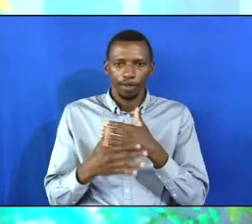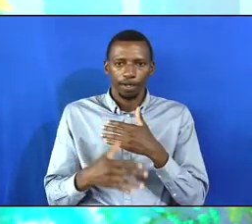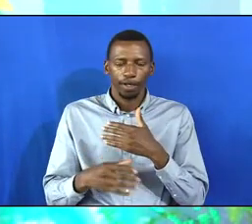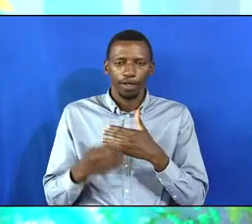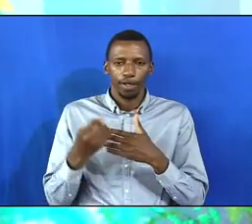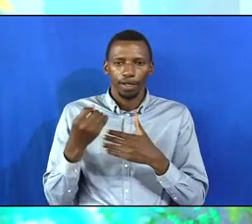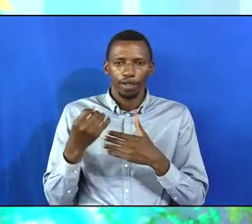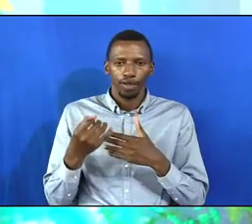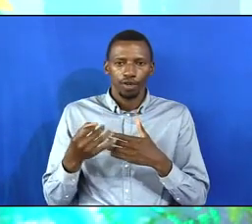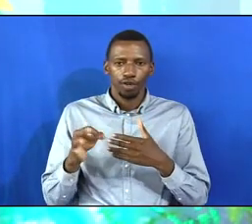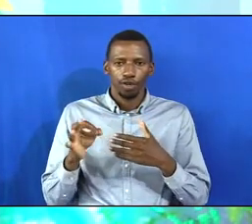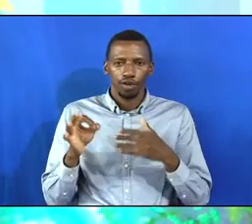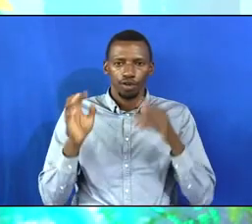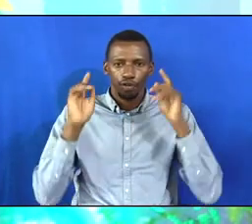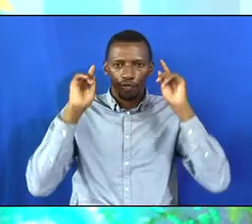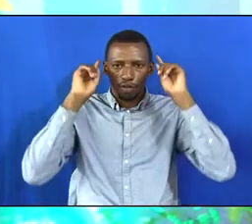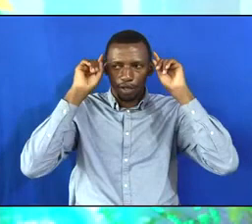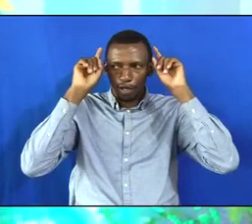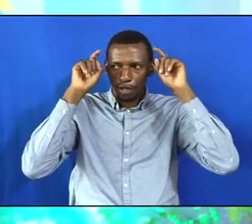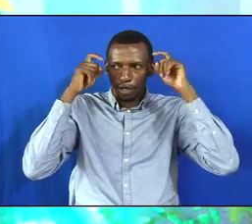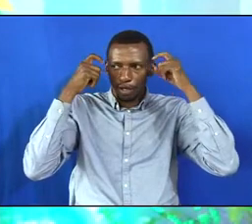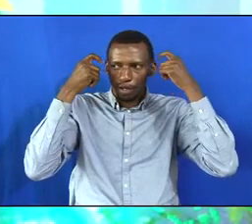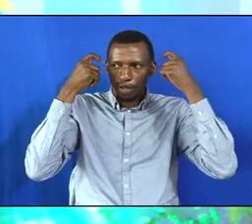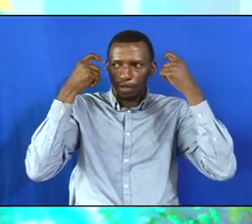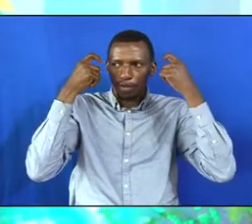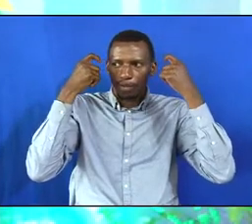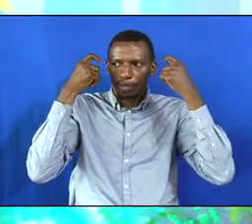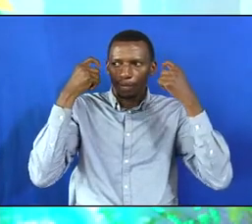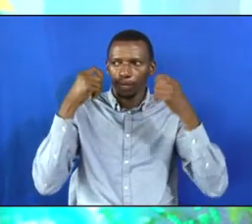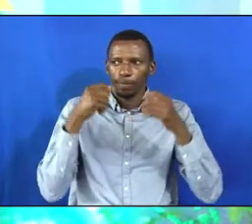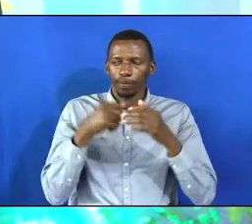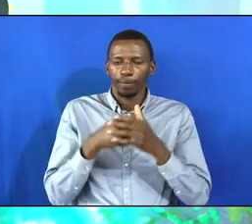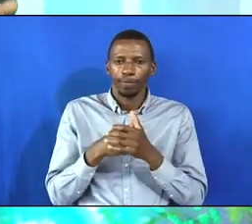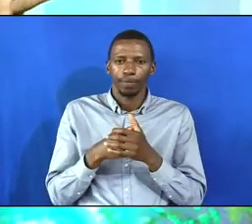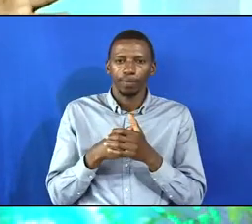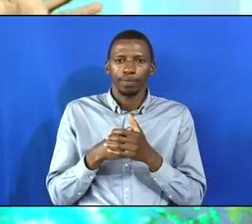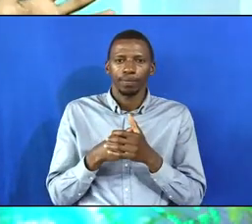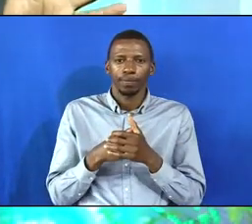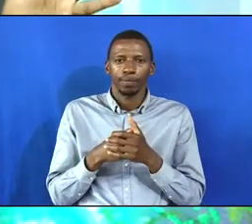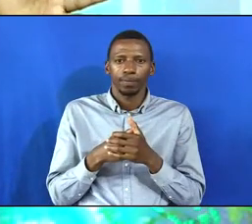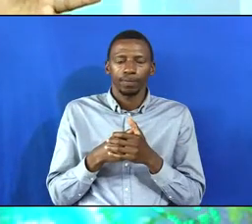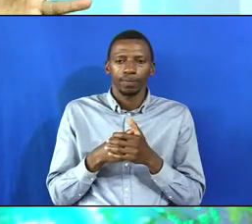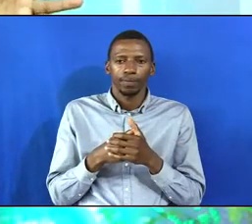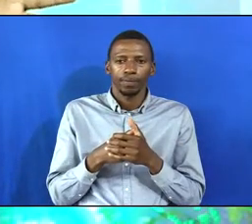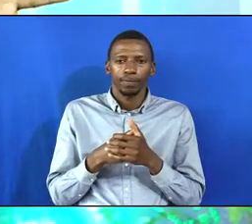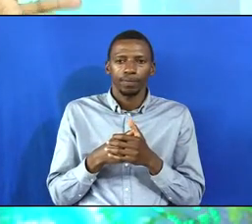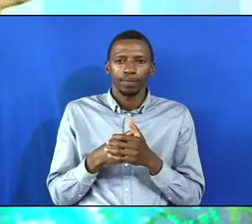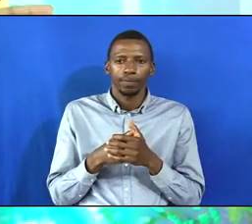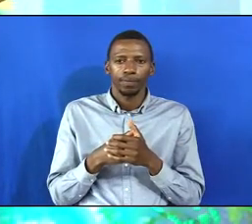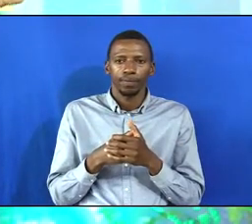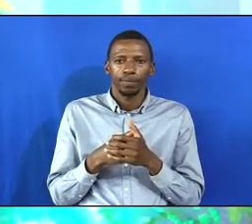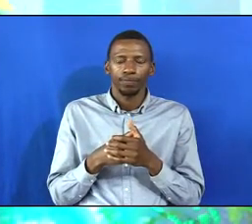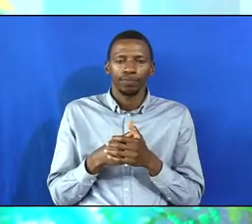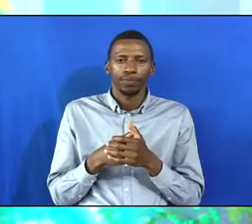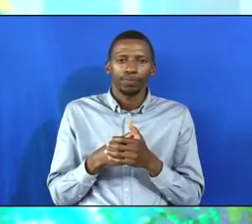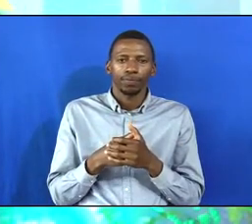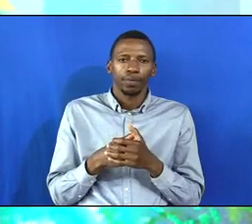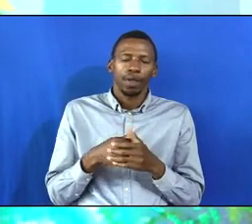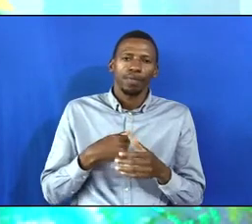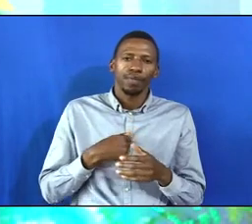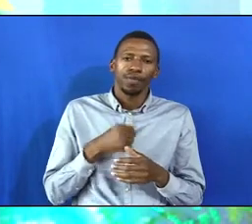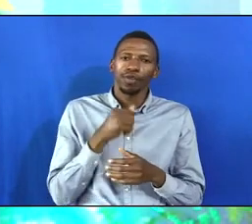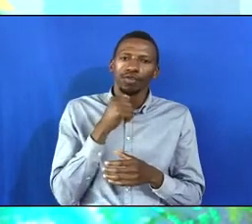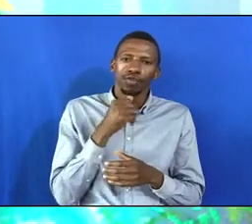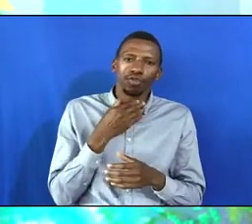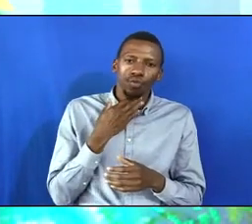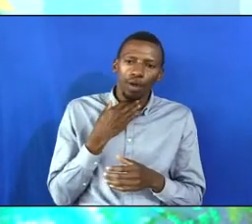precious blood of the Lamb. He's saying, I don't just want to be a church member. I don't just